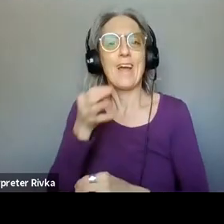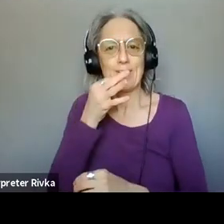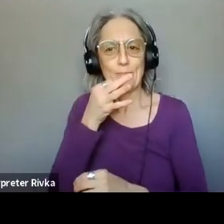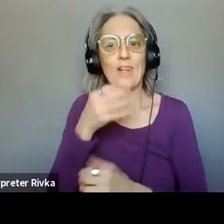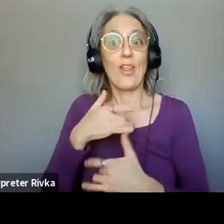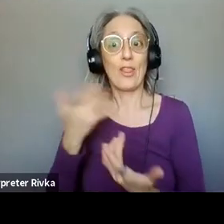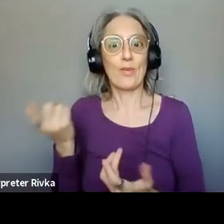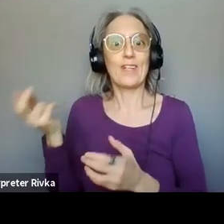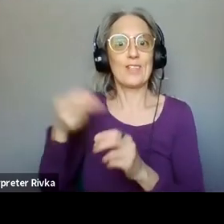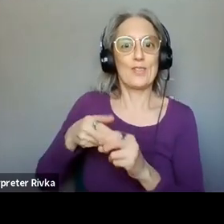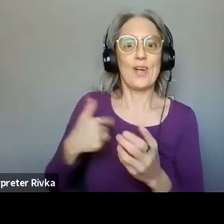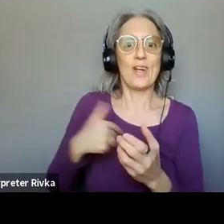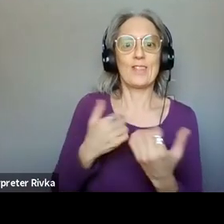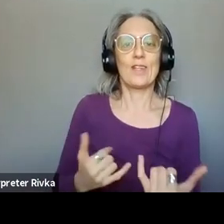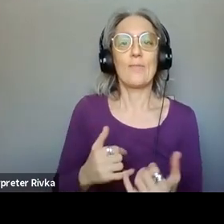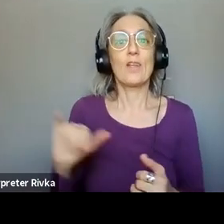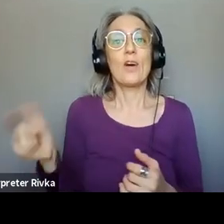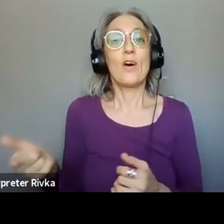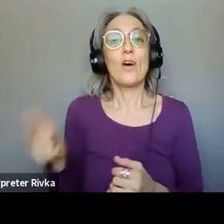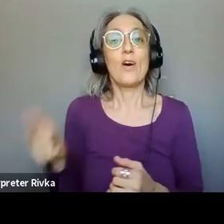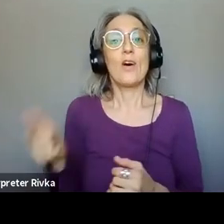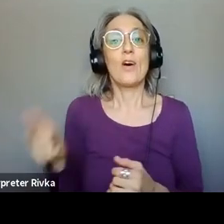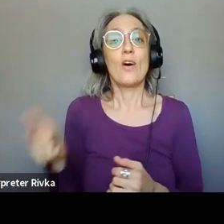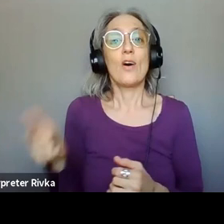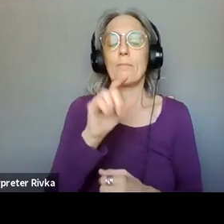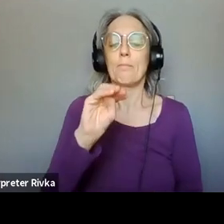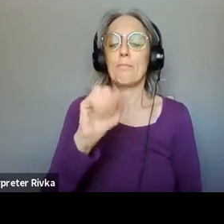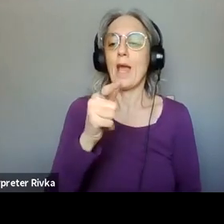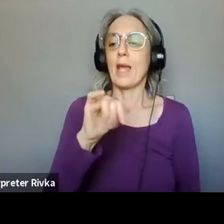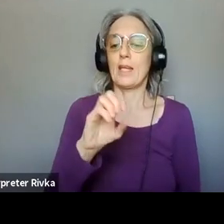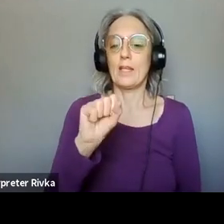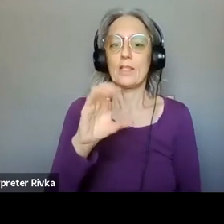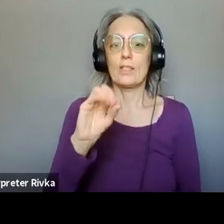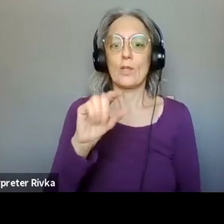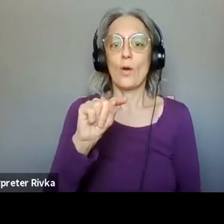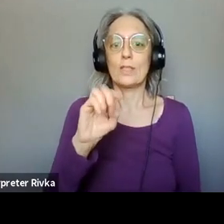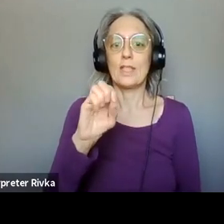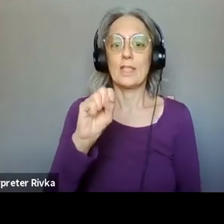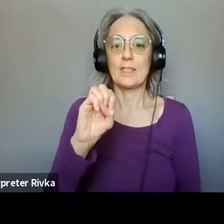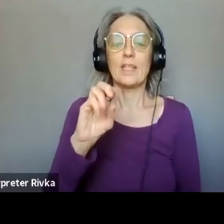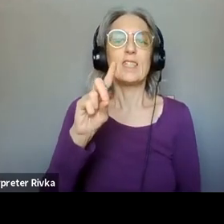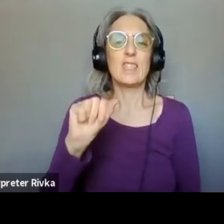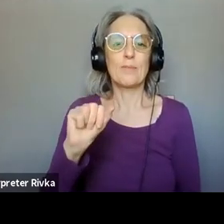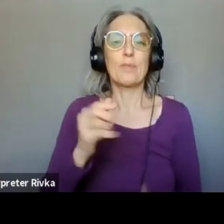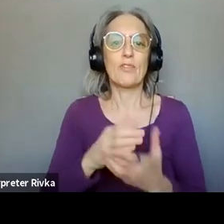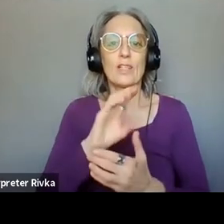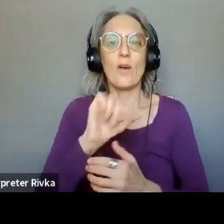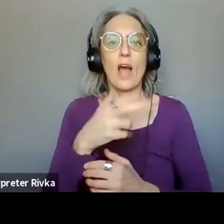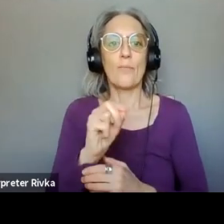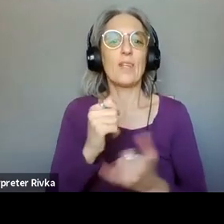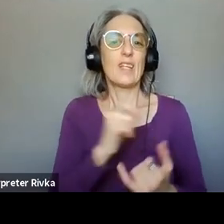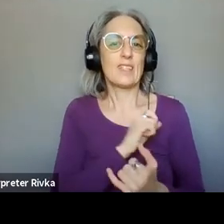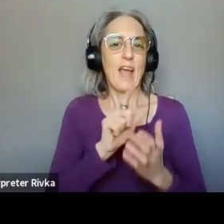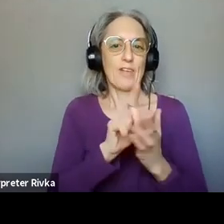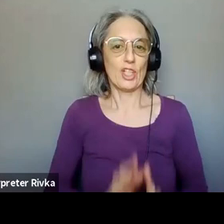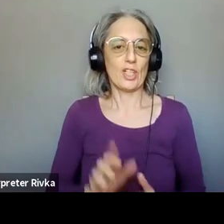We also have Maggie Scotes with Disability Rights Ohio. Maggie is currently a staff attorney at Disability Rights Ohio